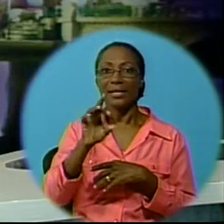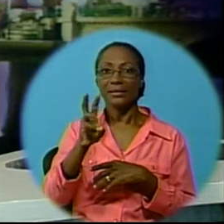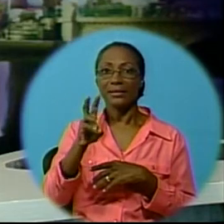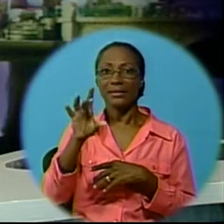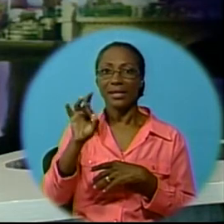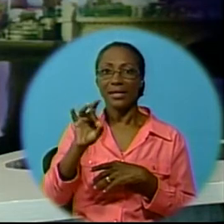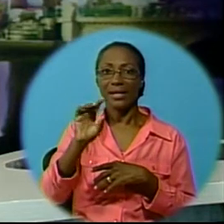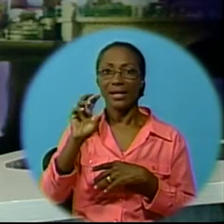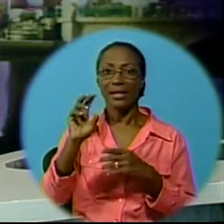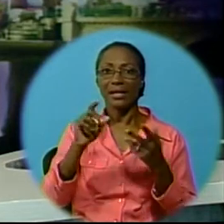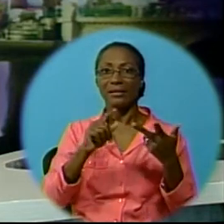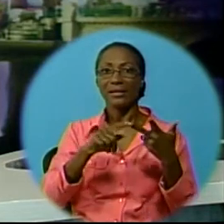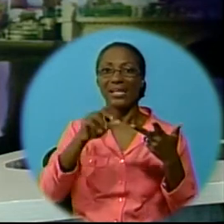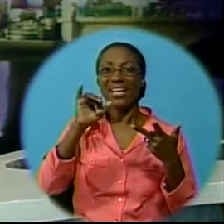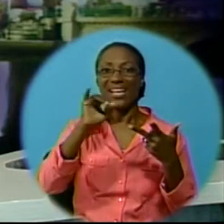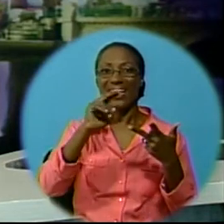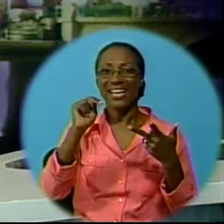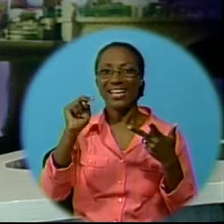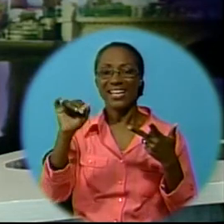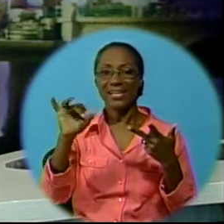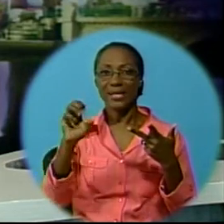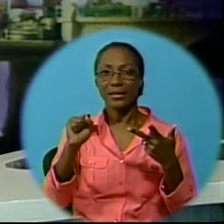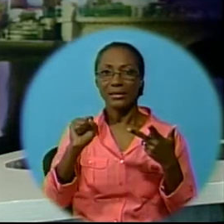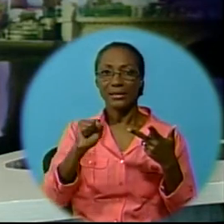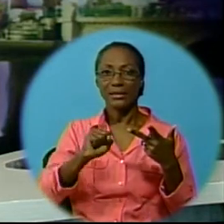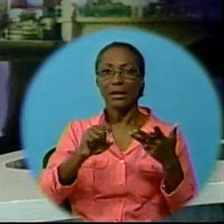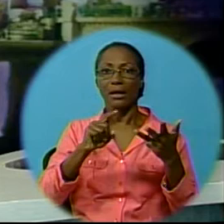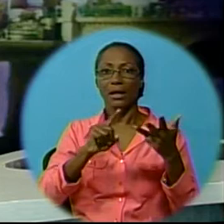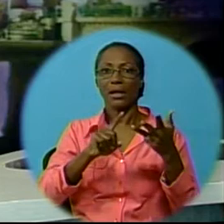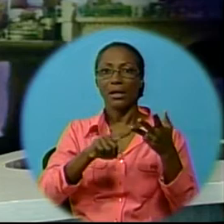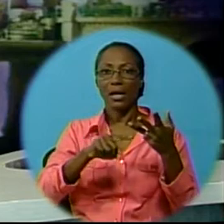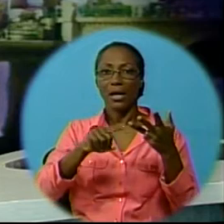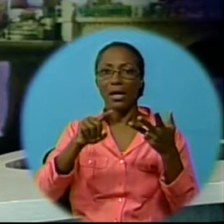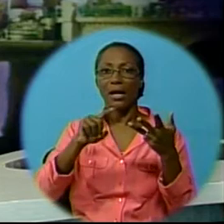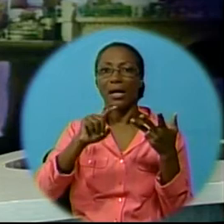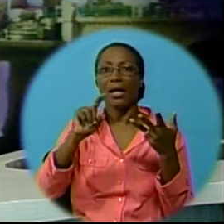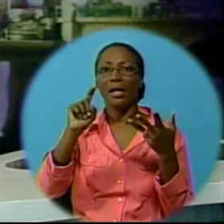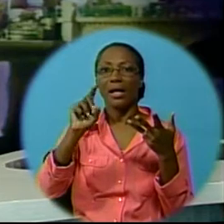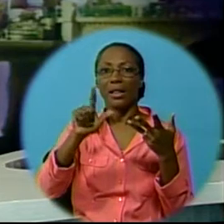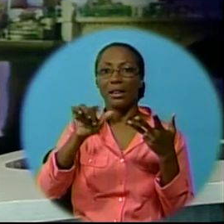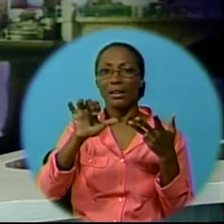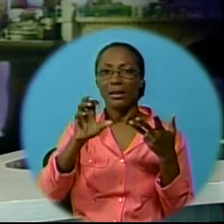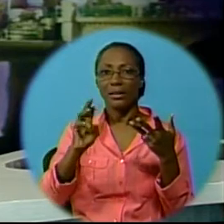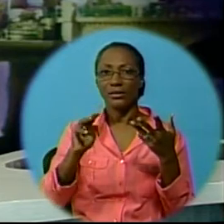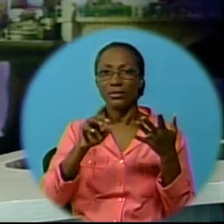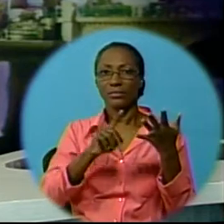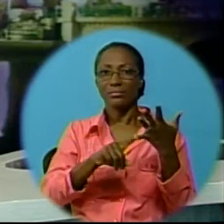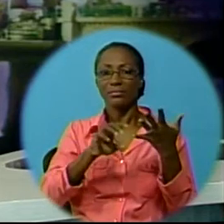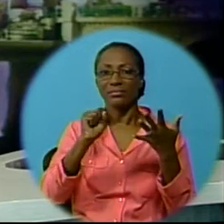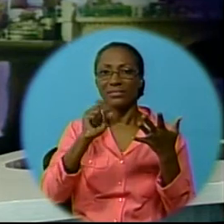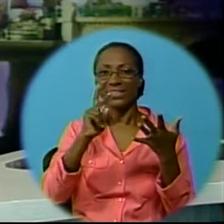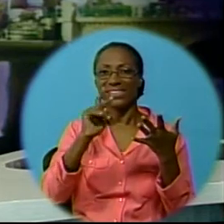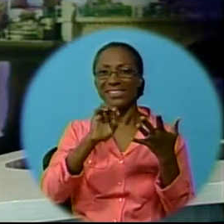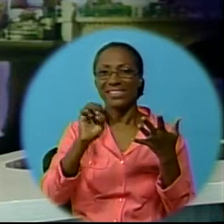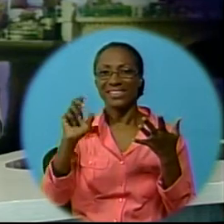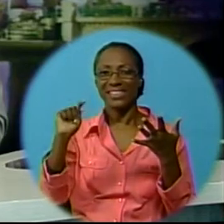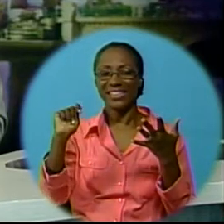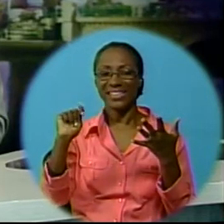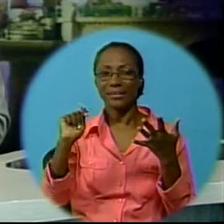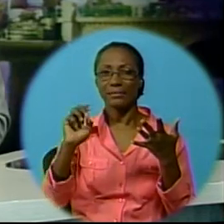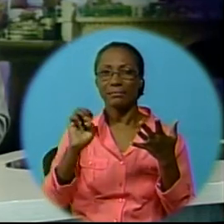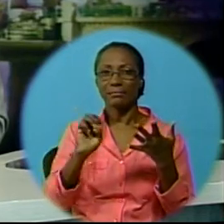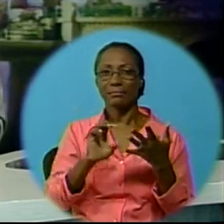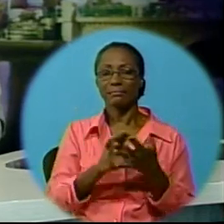with 686, Lynch 483, and fifth Skeet House 402 points. Here's a look at the 4x100